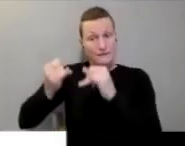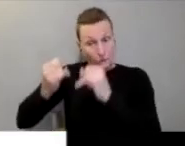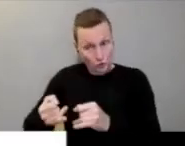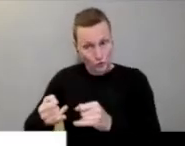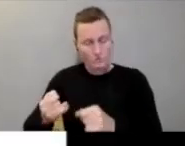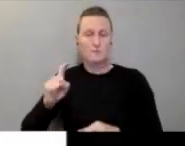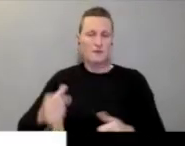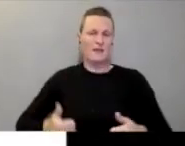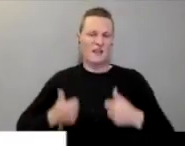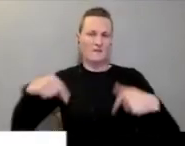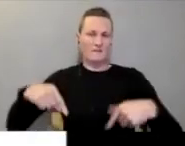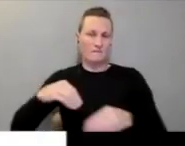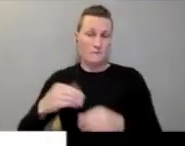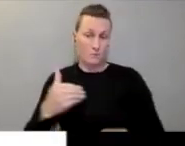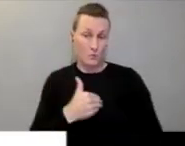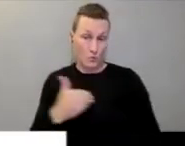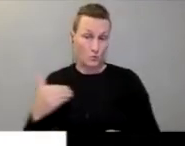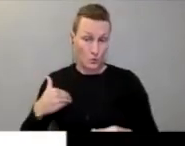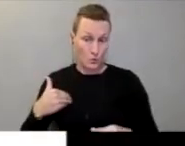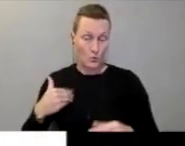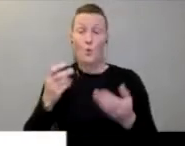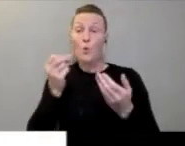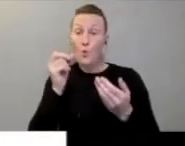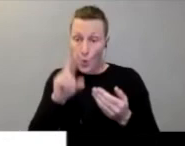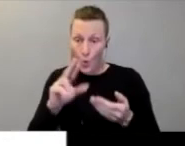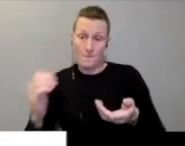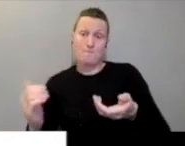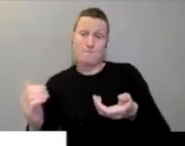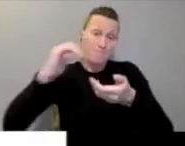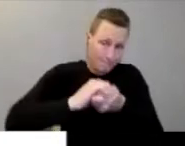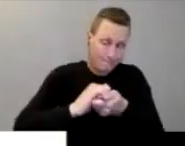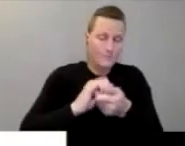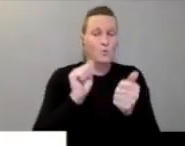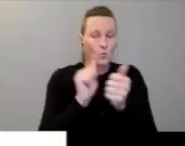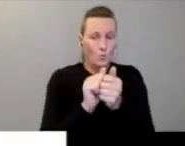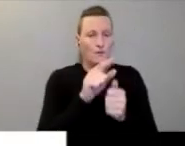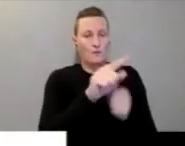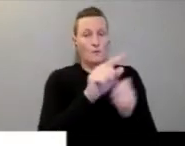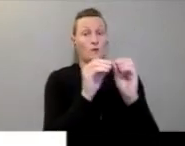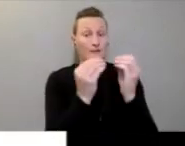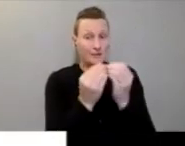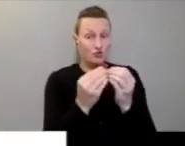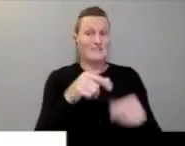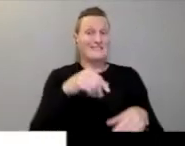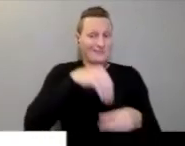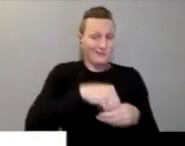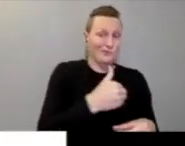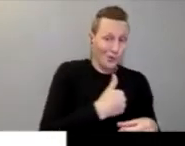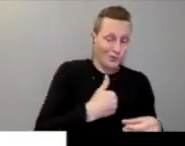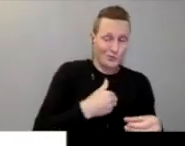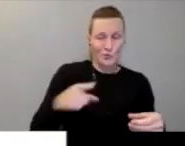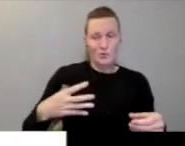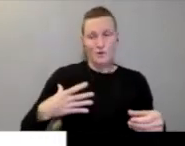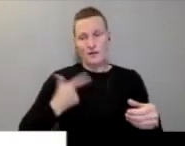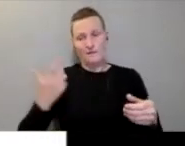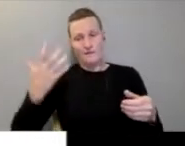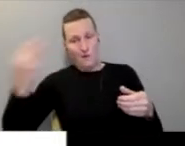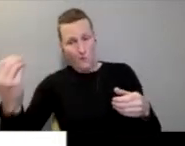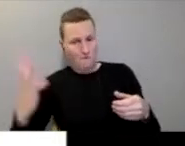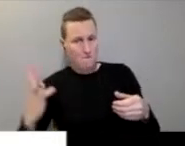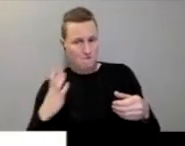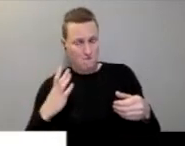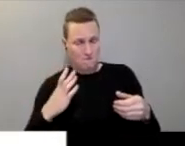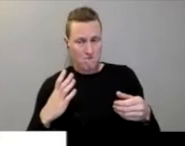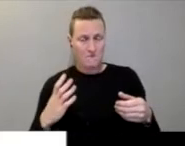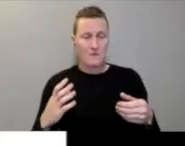arts organization that is based in Toronto. If it's an arts organization based in Toronto, the artist that they work with does not have